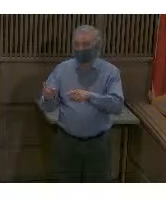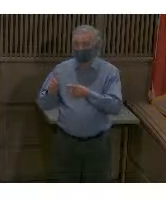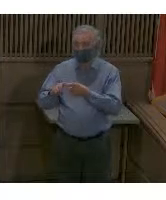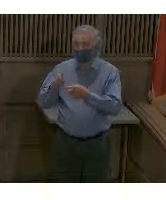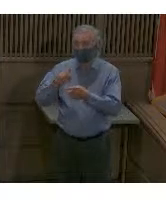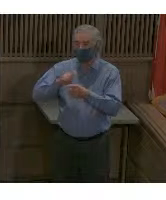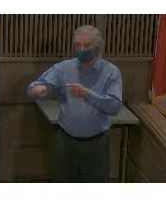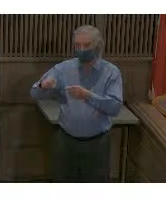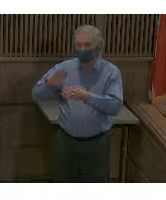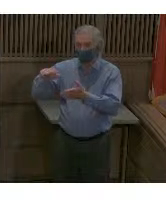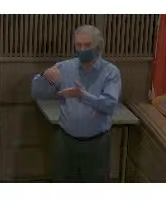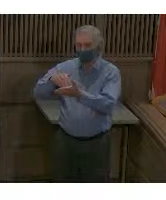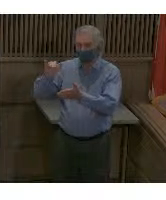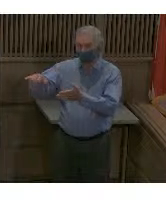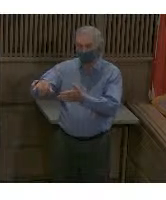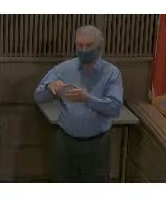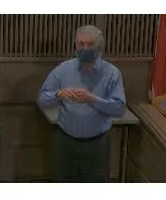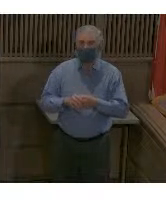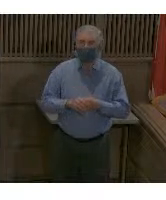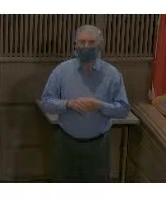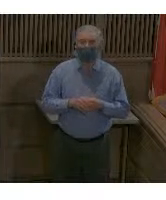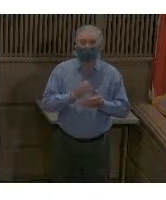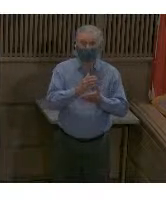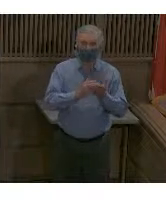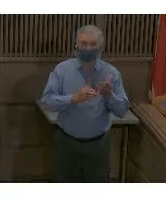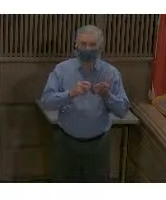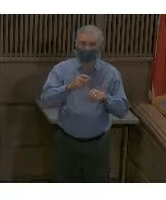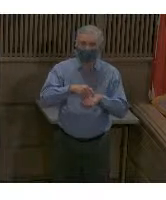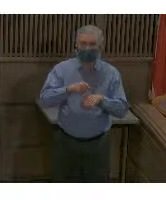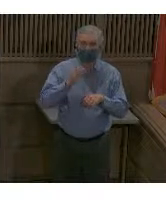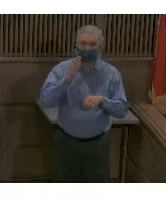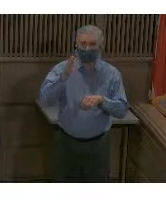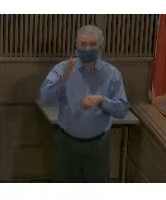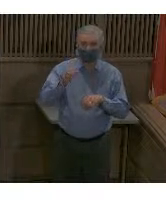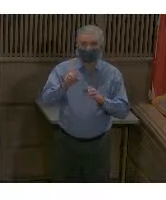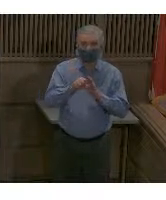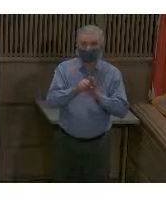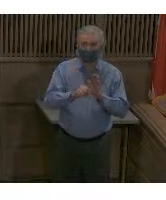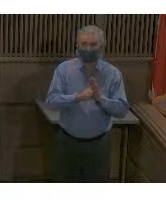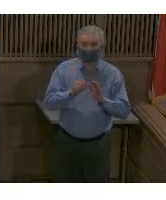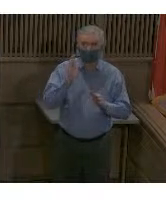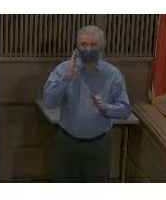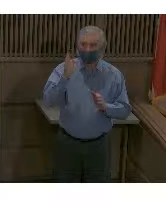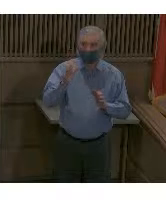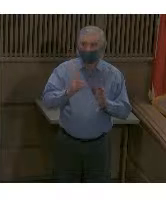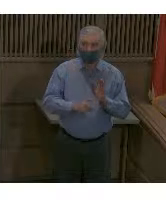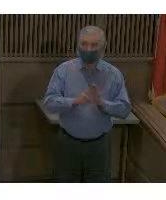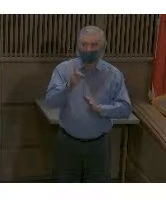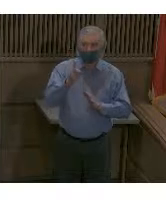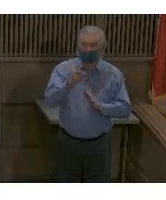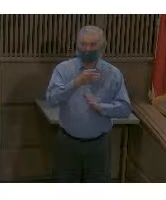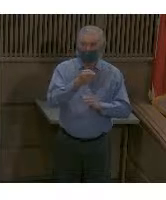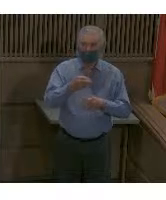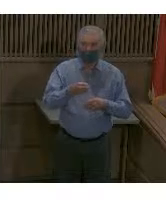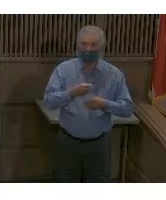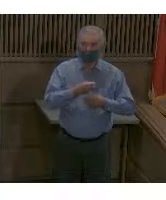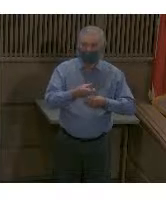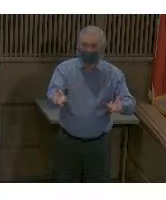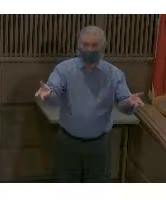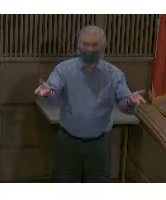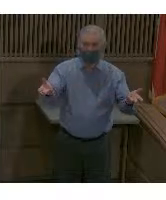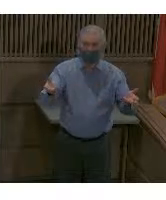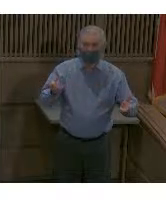please call your health department. At some point in the future, we do believe that the state will develop and